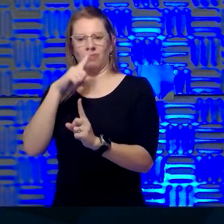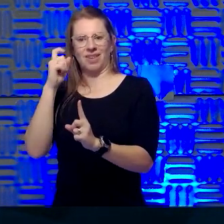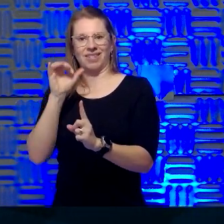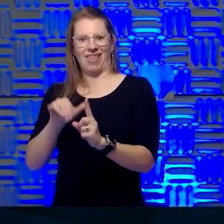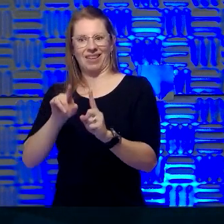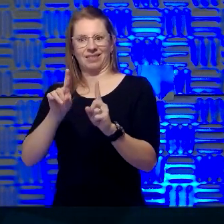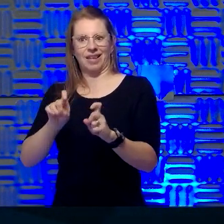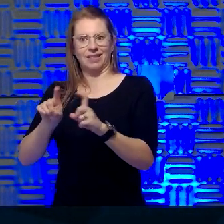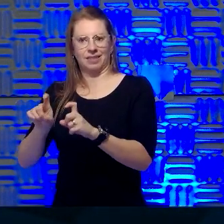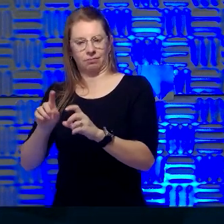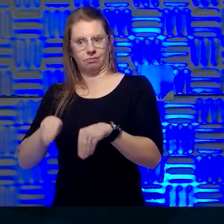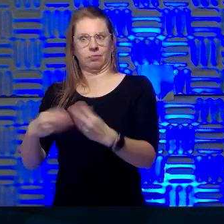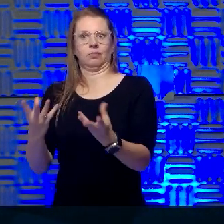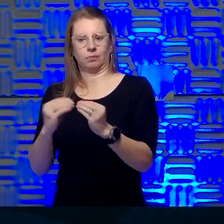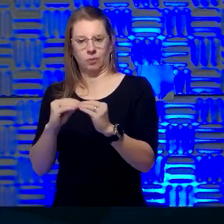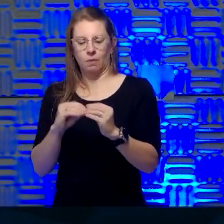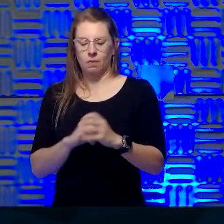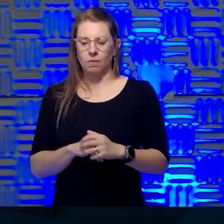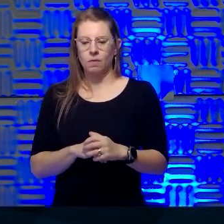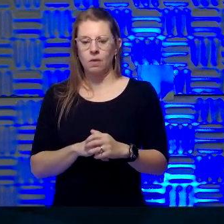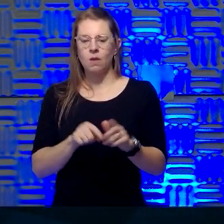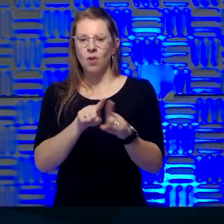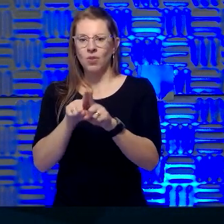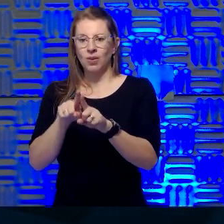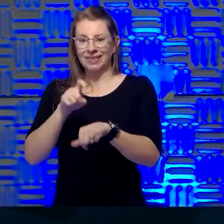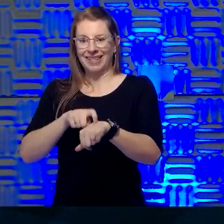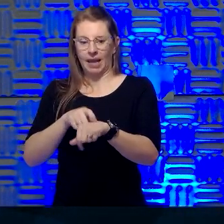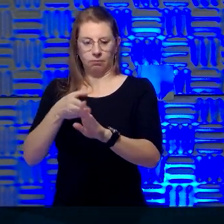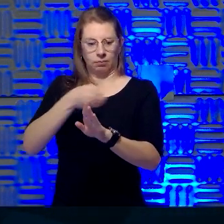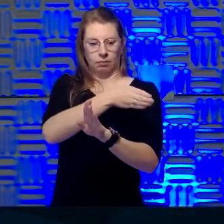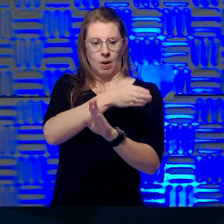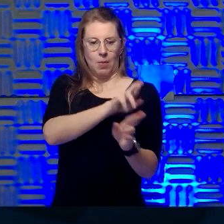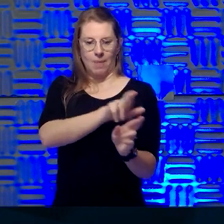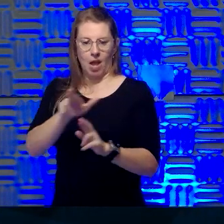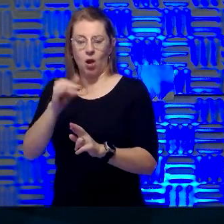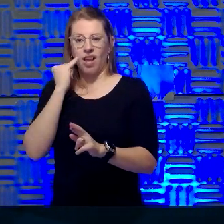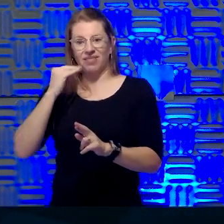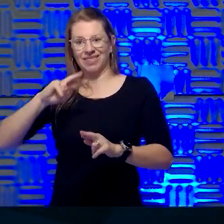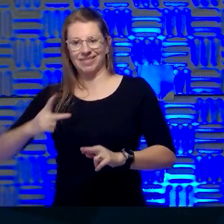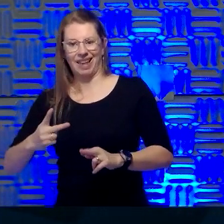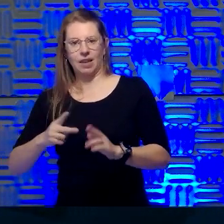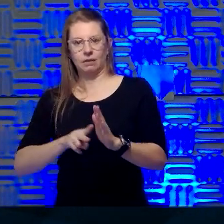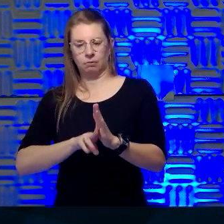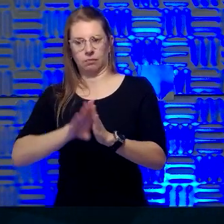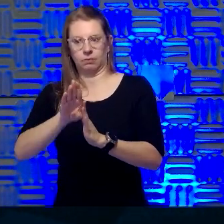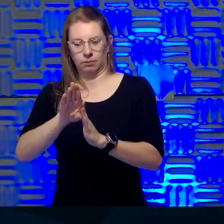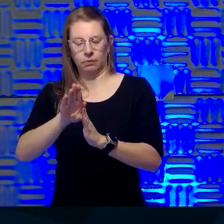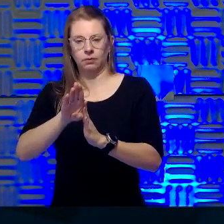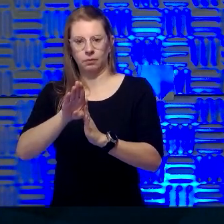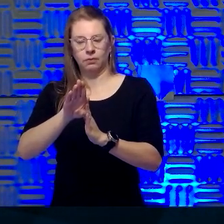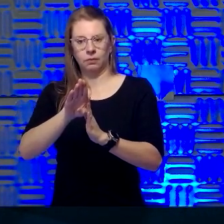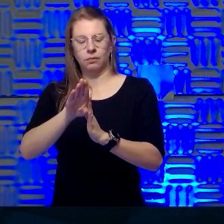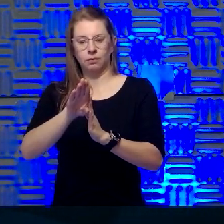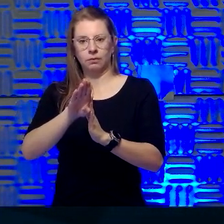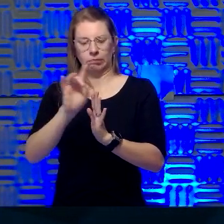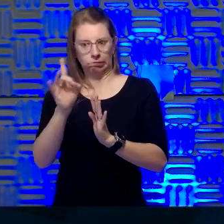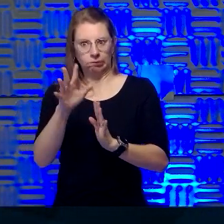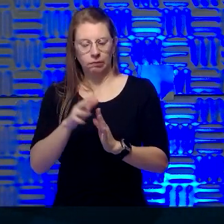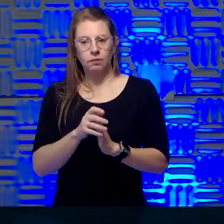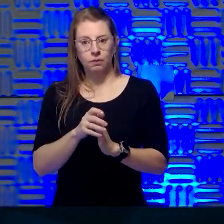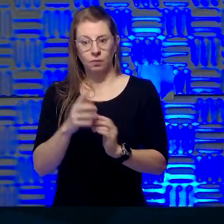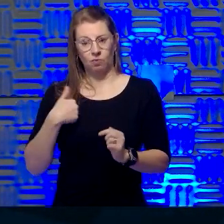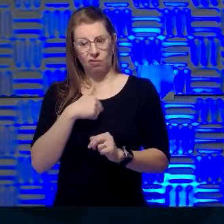I agree that we've had time to prepare and get ready so that if there is another wave that is significant, then I think we're